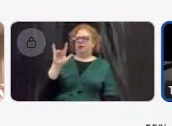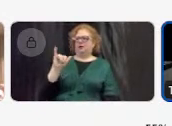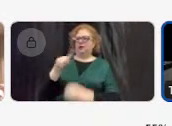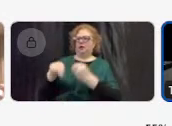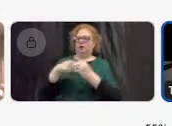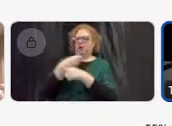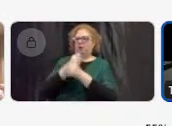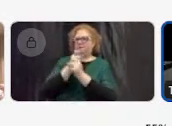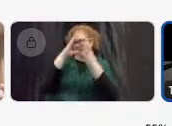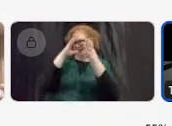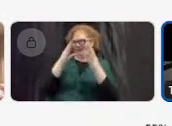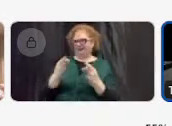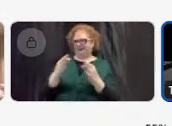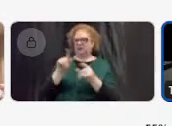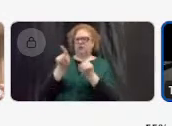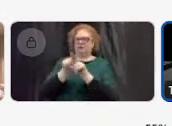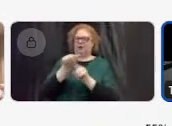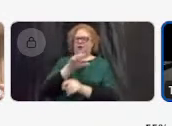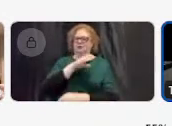as a commission?